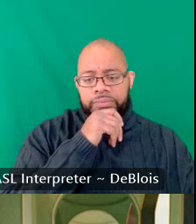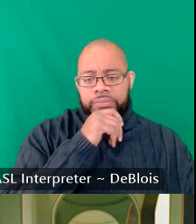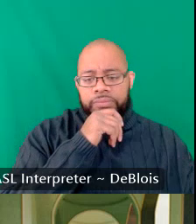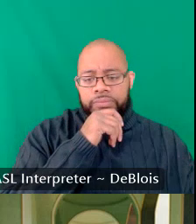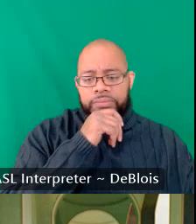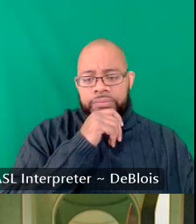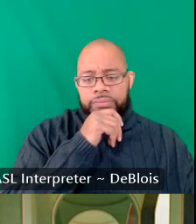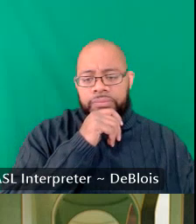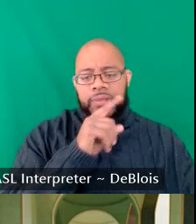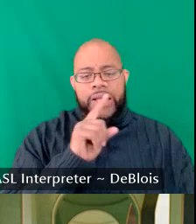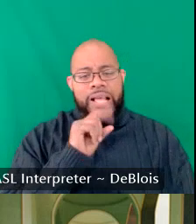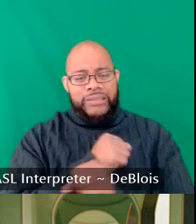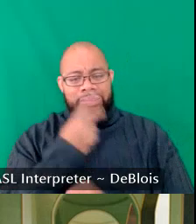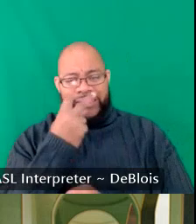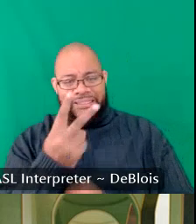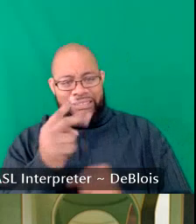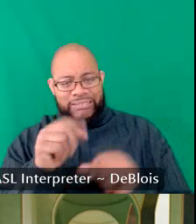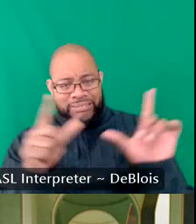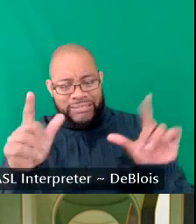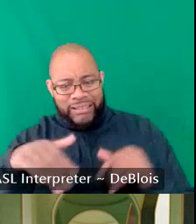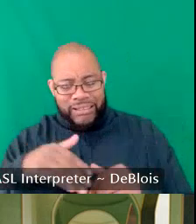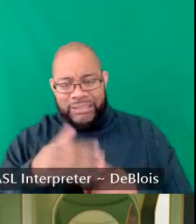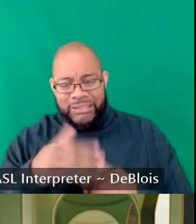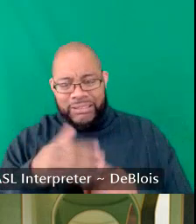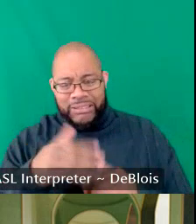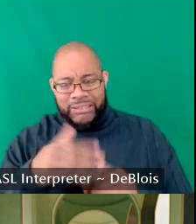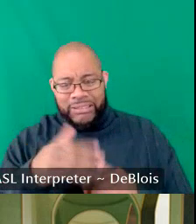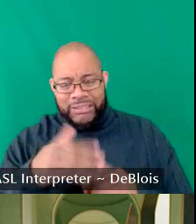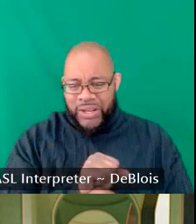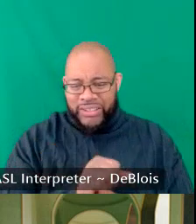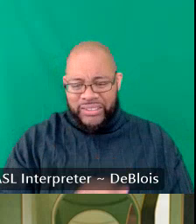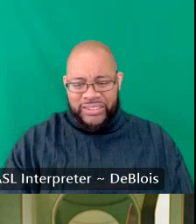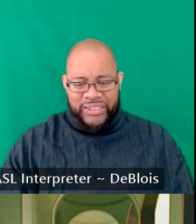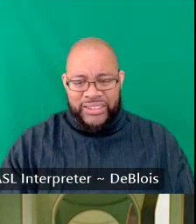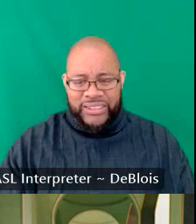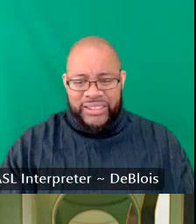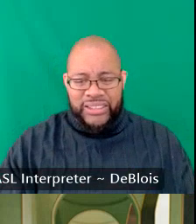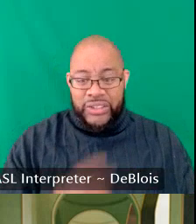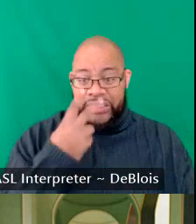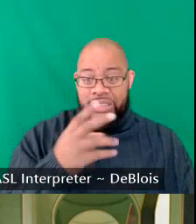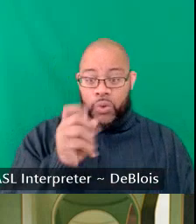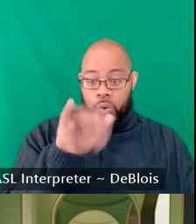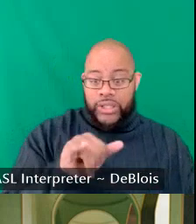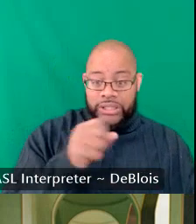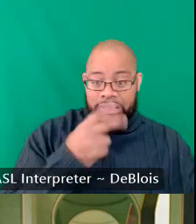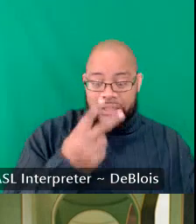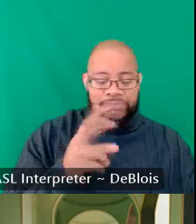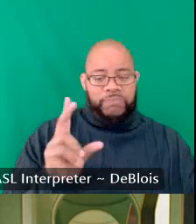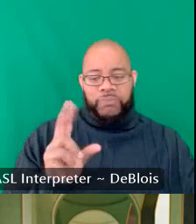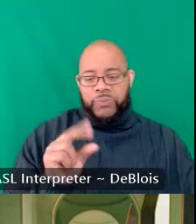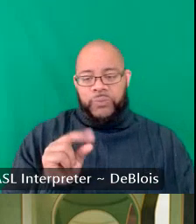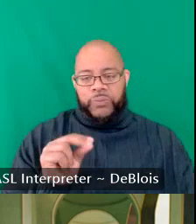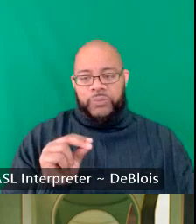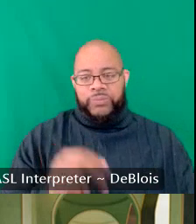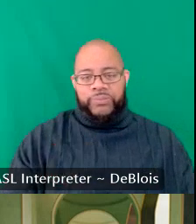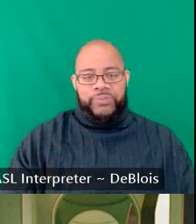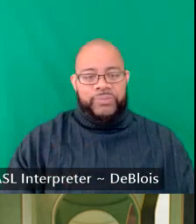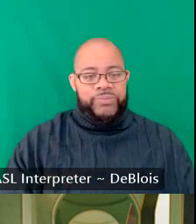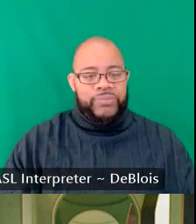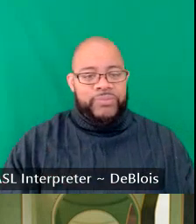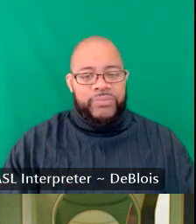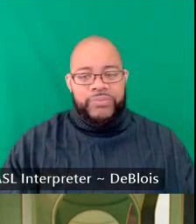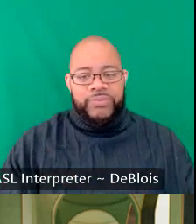I'm actually not seeing those come across. So maybe that's not quite working as intended. Courtney, can you see that? No. All right. Just about to say